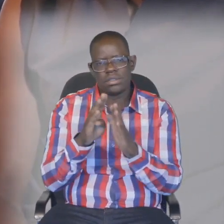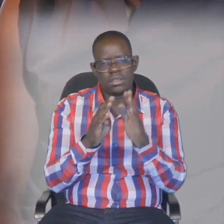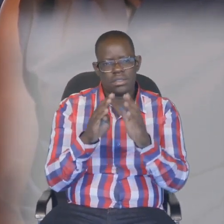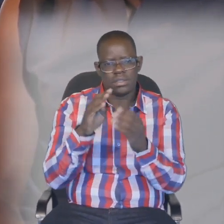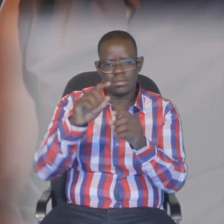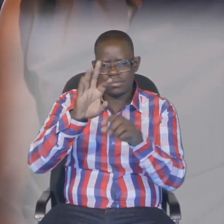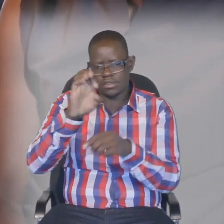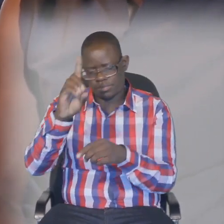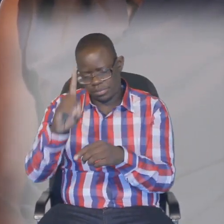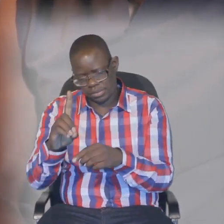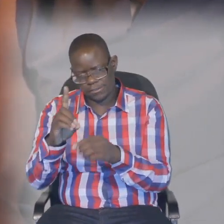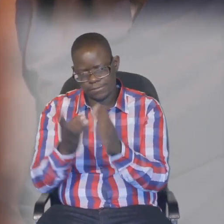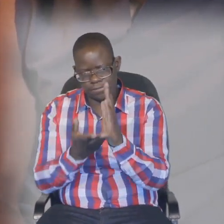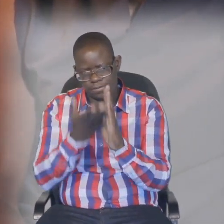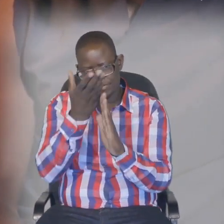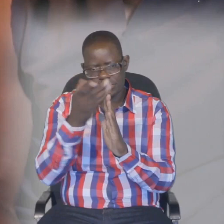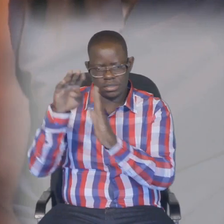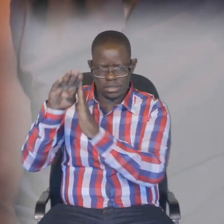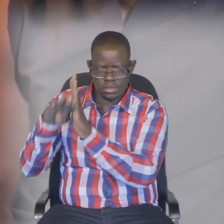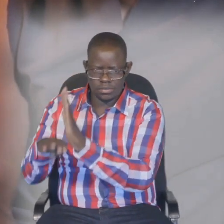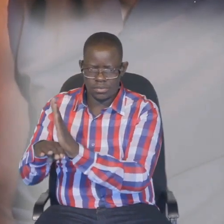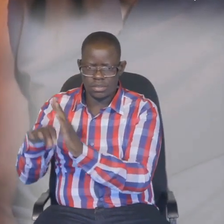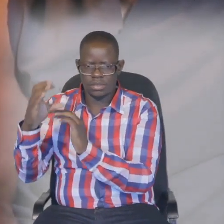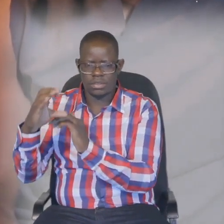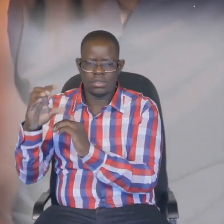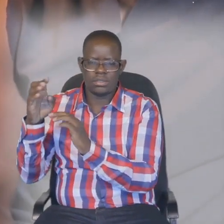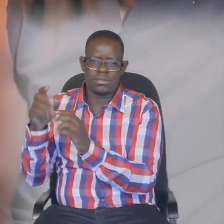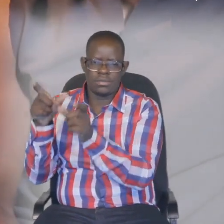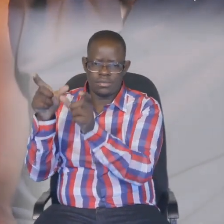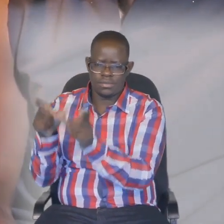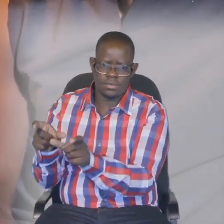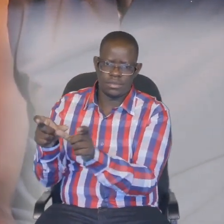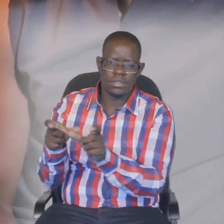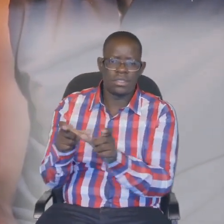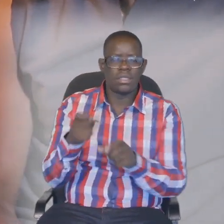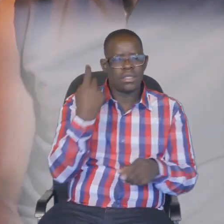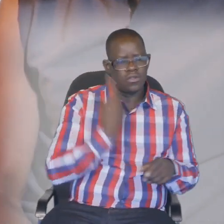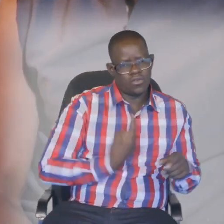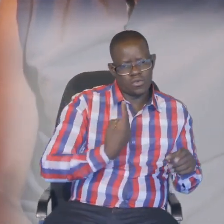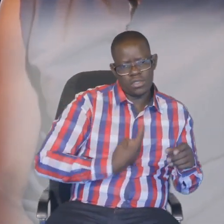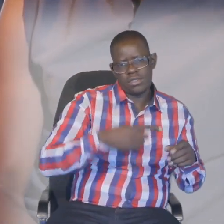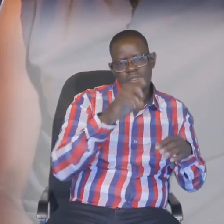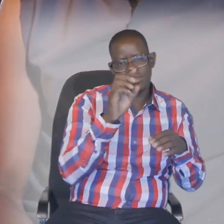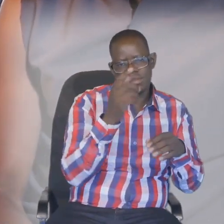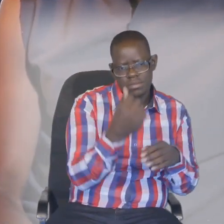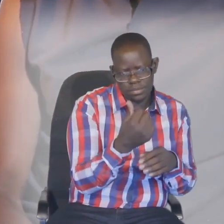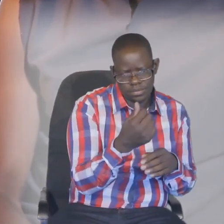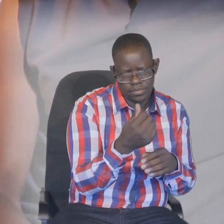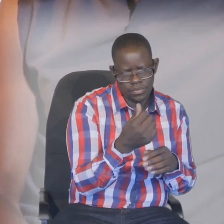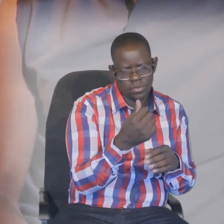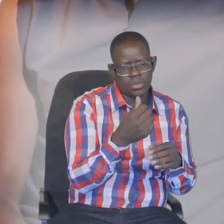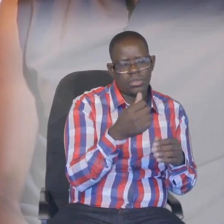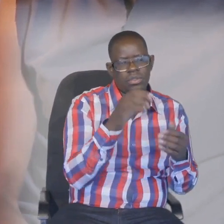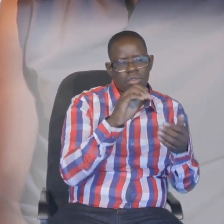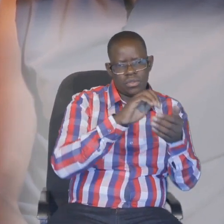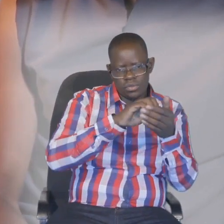expenses increase on the debit side and decrease on the credit side. And the owner's equity, which is